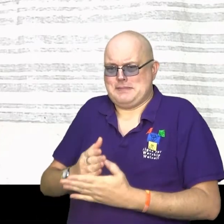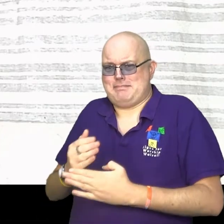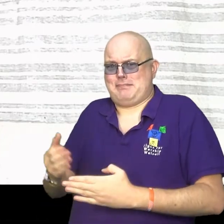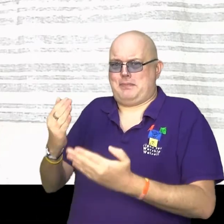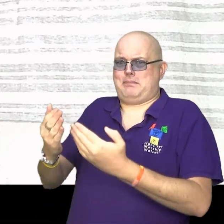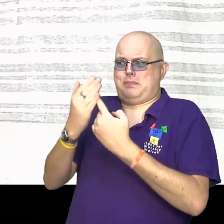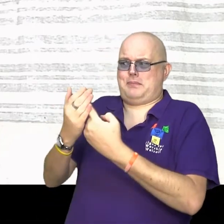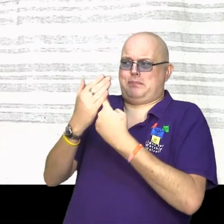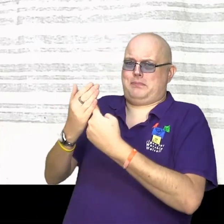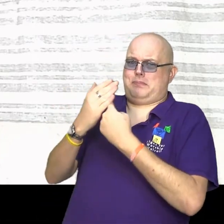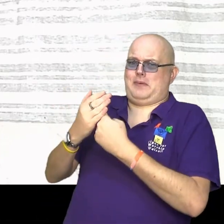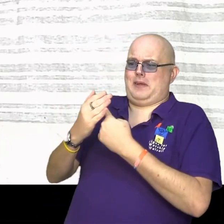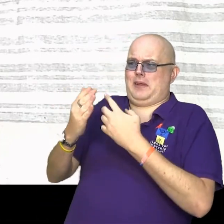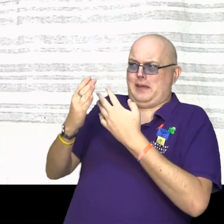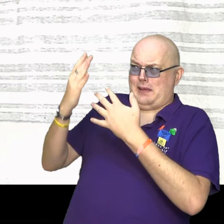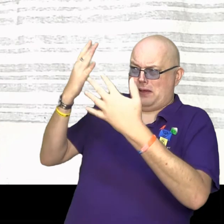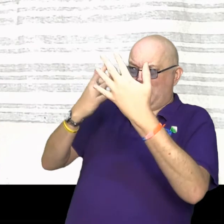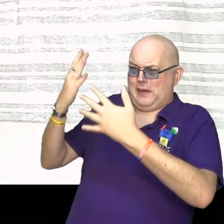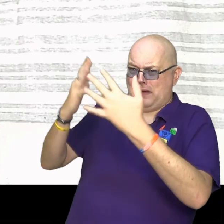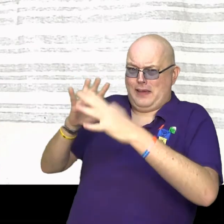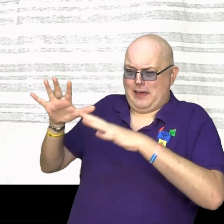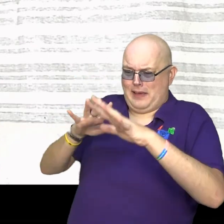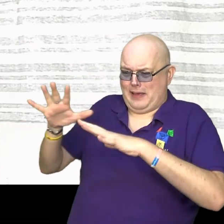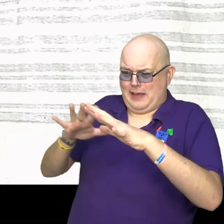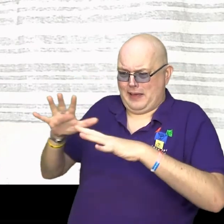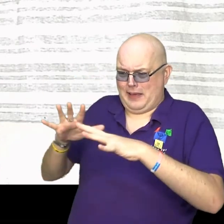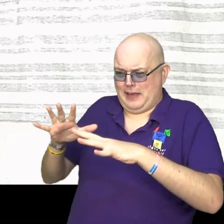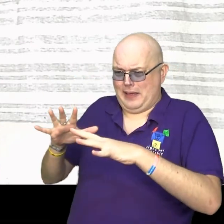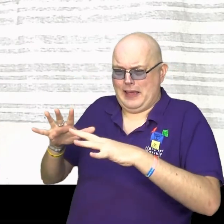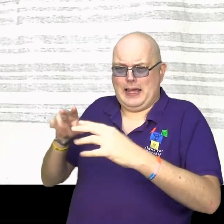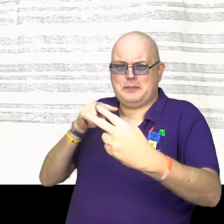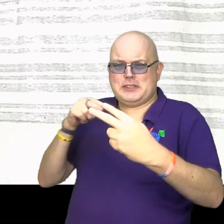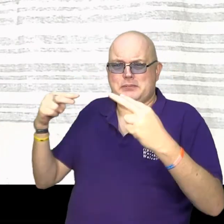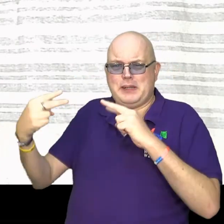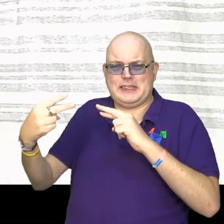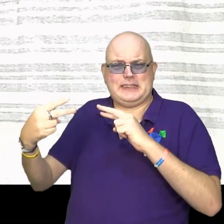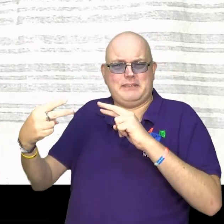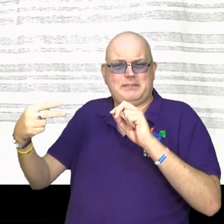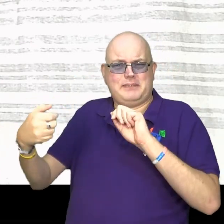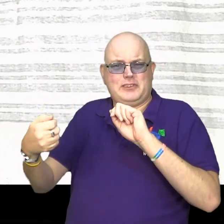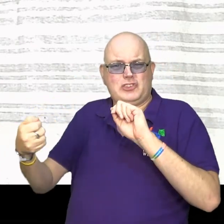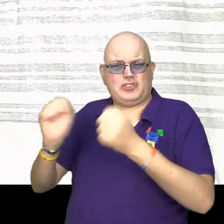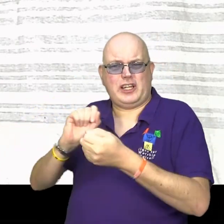insecurities to pile up and to obscure our vision and obscure our perspective?